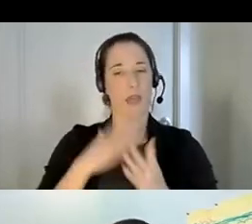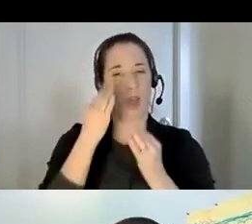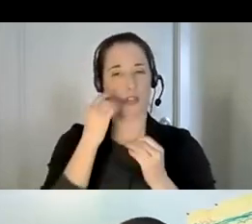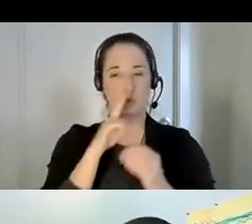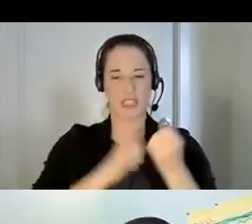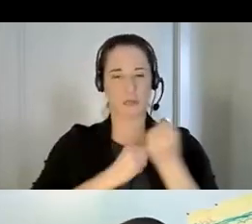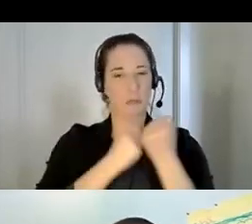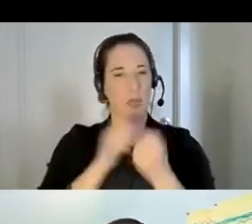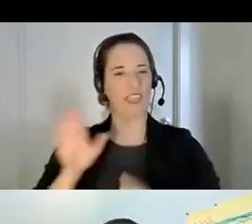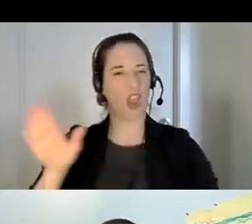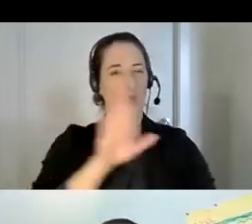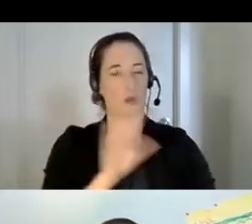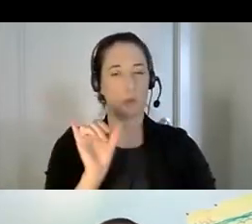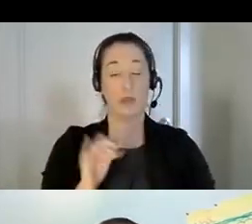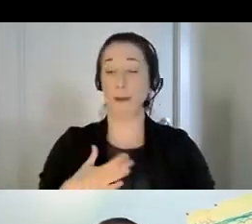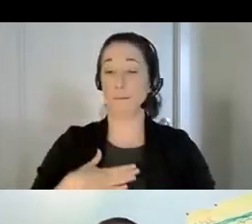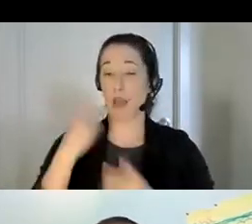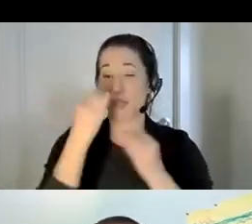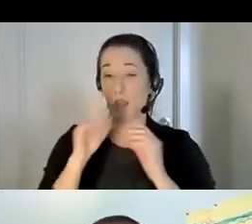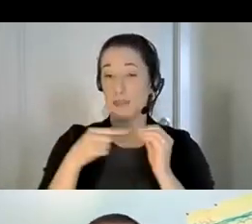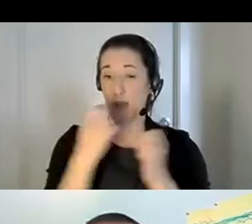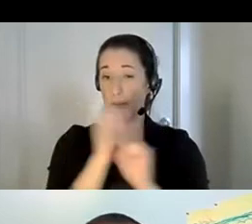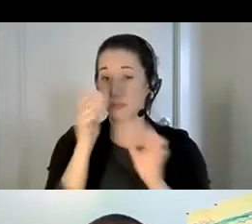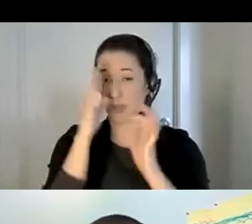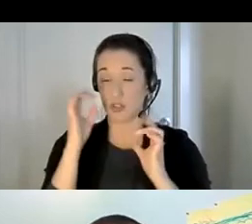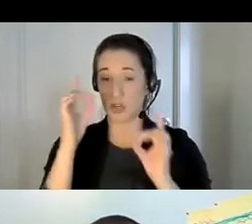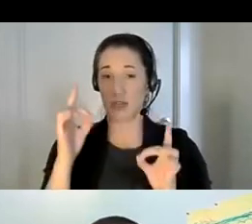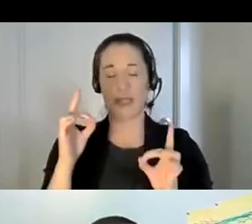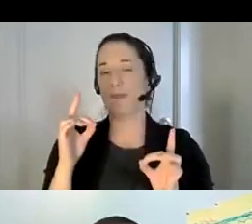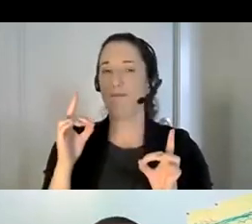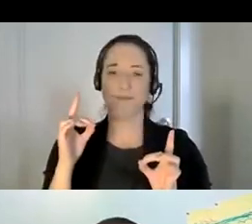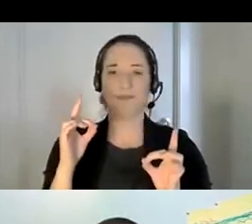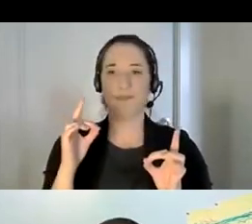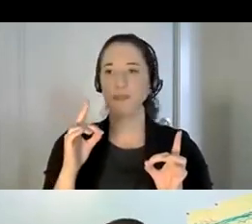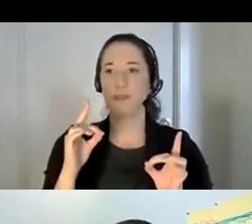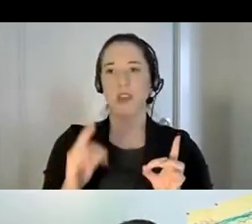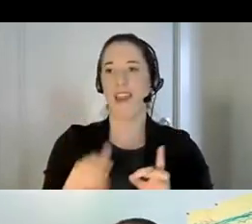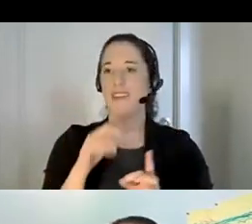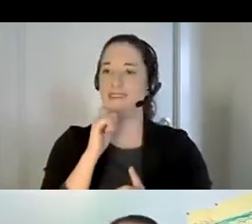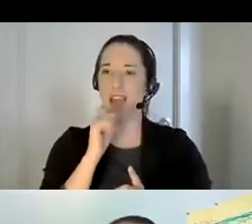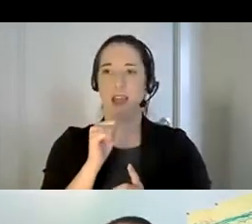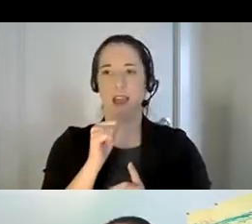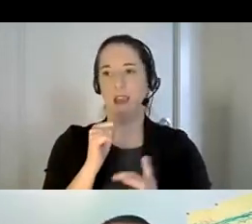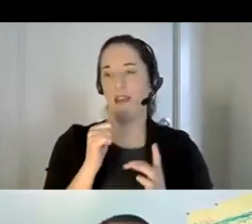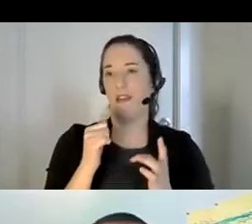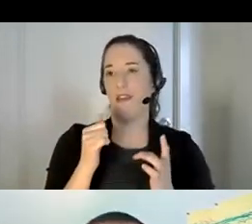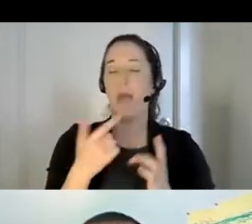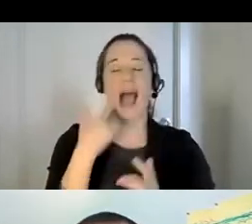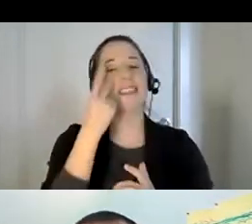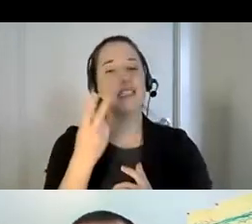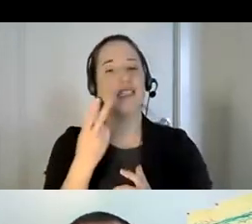thoughts about emancipatory education is not meant to be definitive, as I see our efforts toward it as a